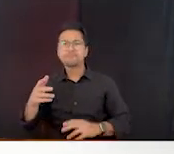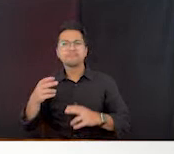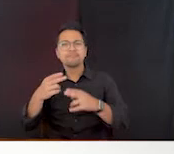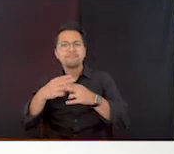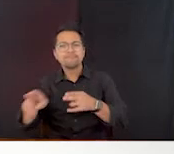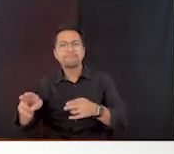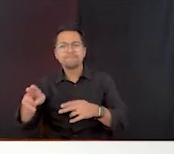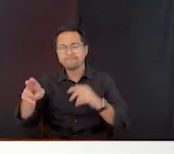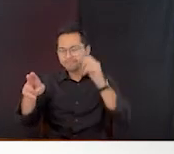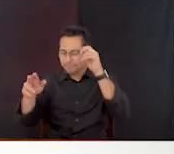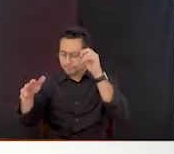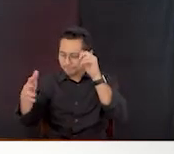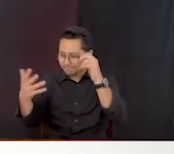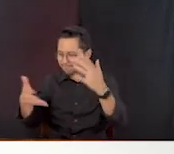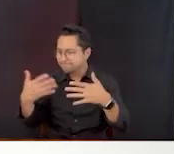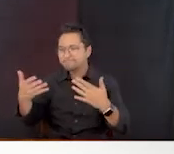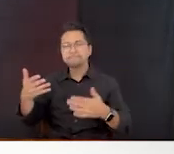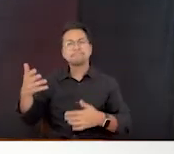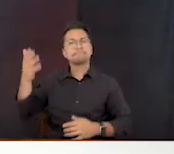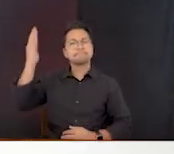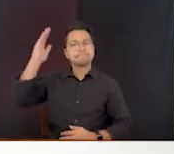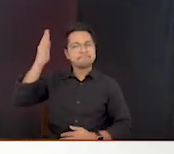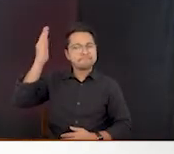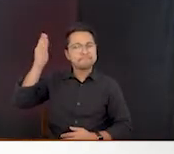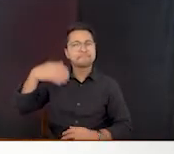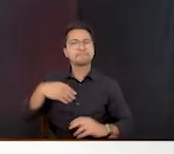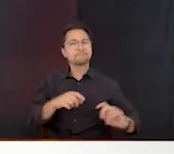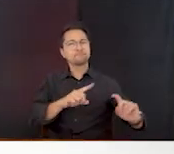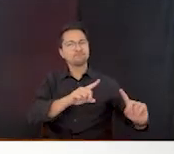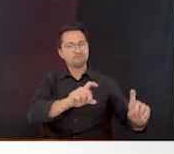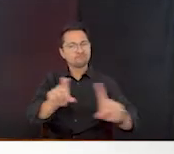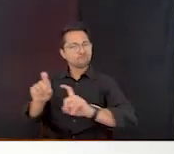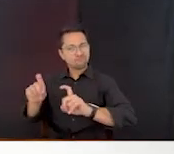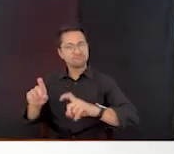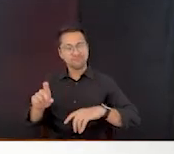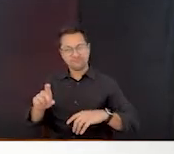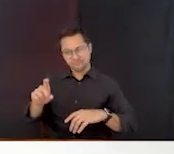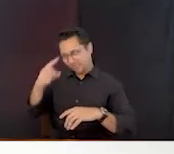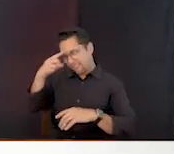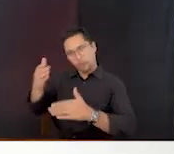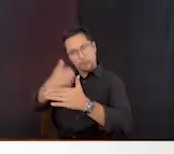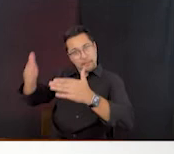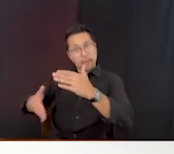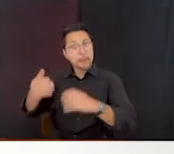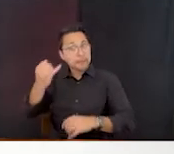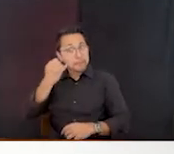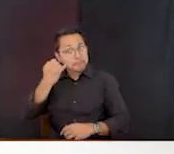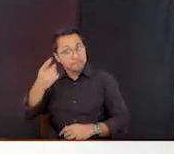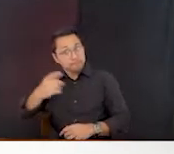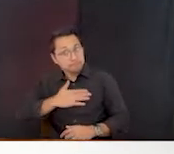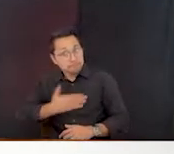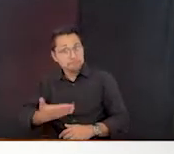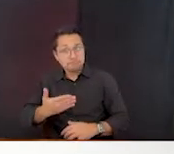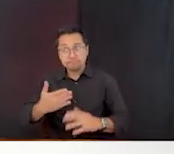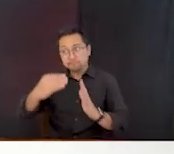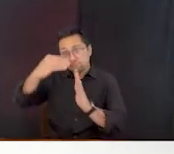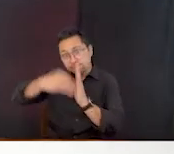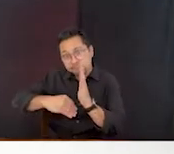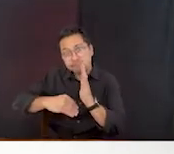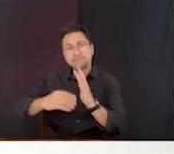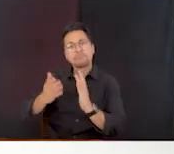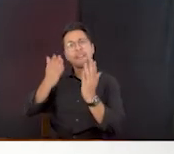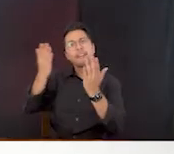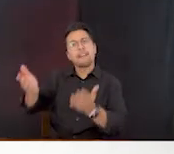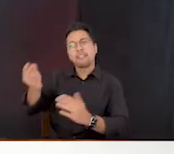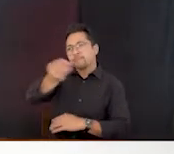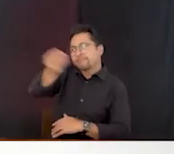copy of the presentation on your chairs, and on the back of the page is a minor